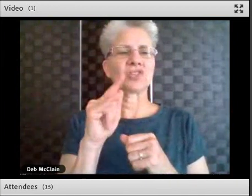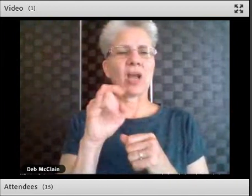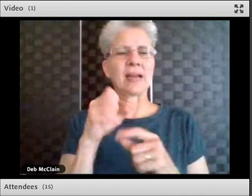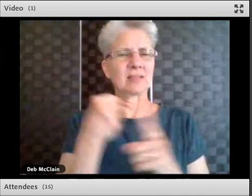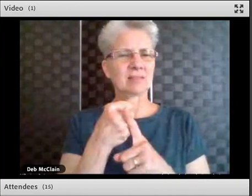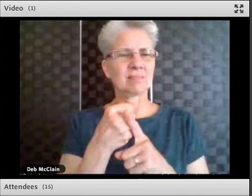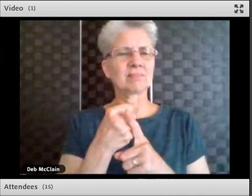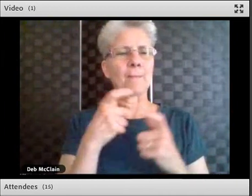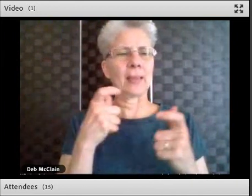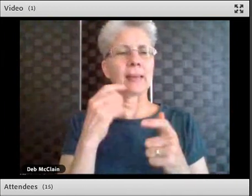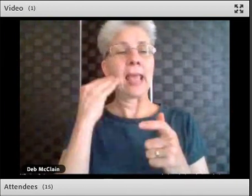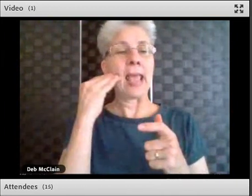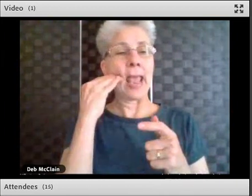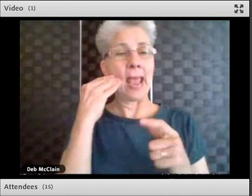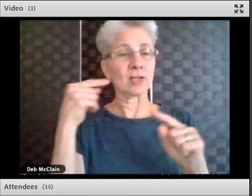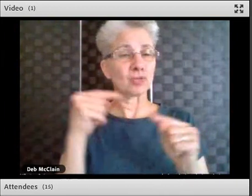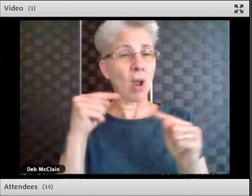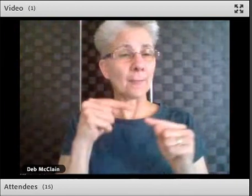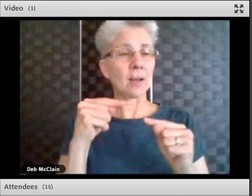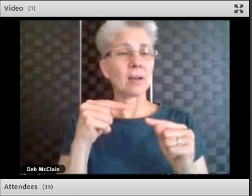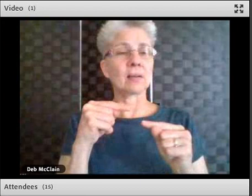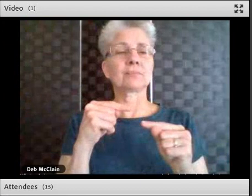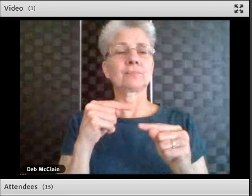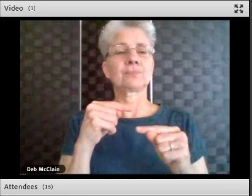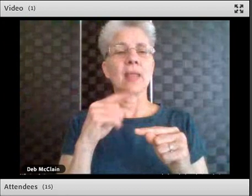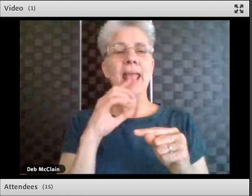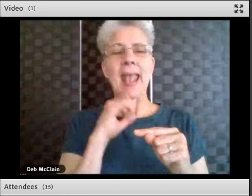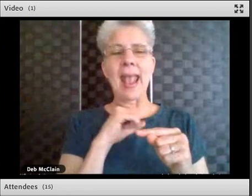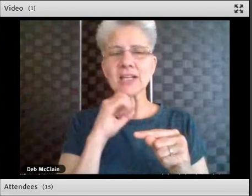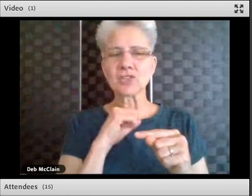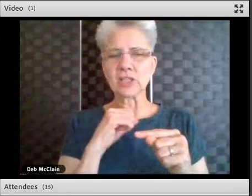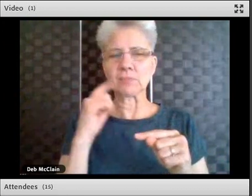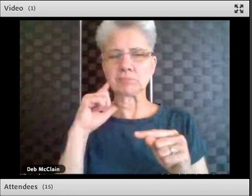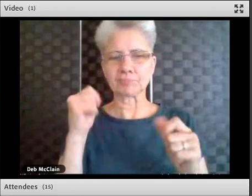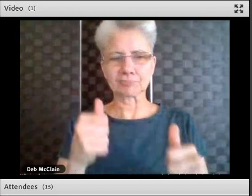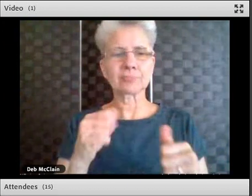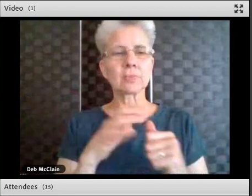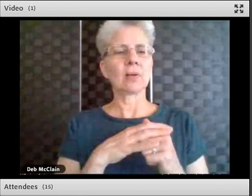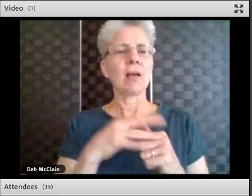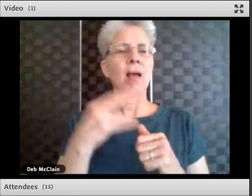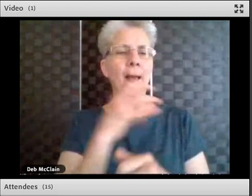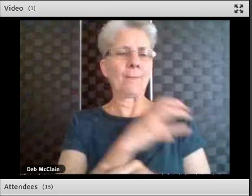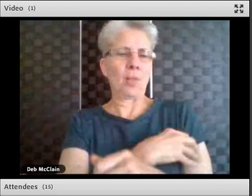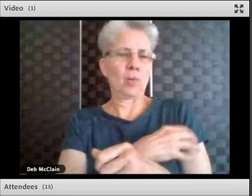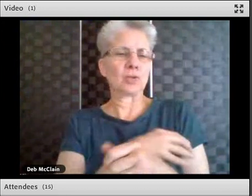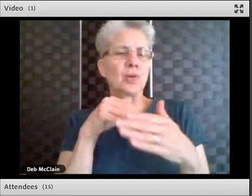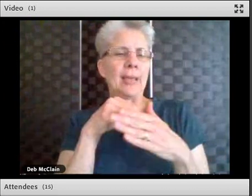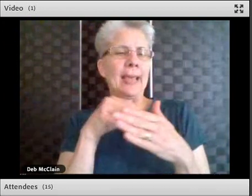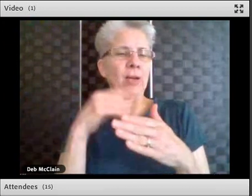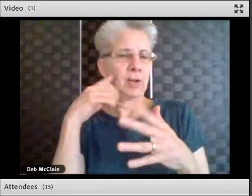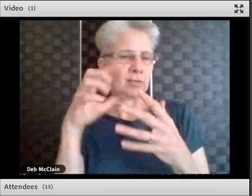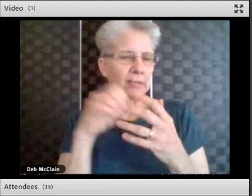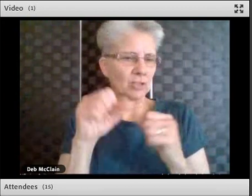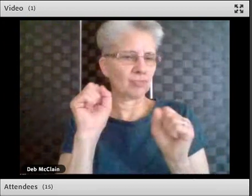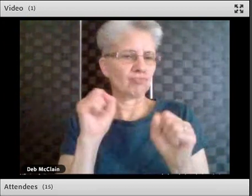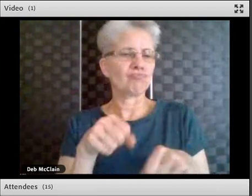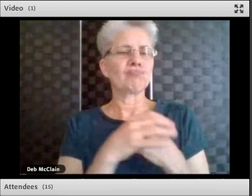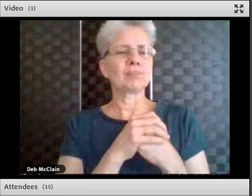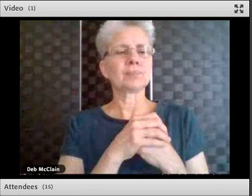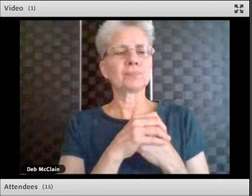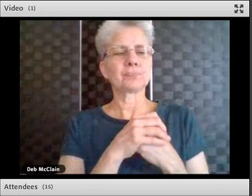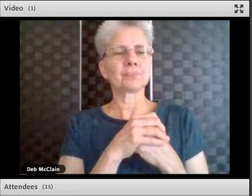one, head trauma is a reason, aging is a reason, high blood pressure and inner ear damage.